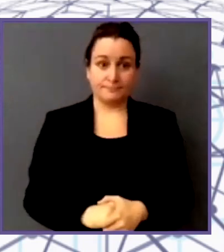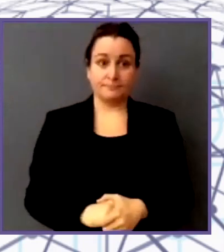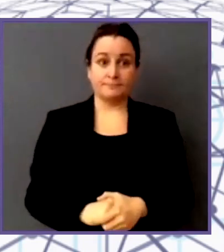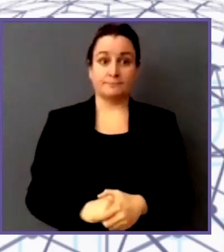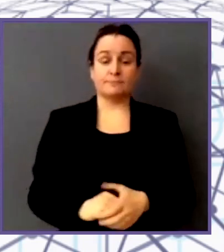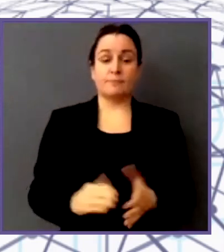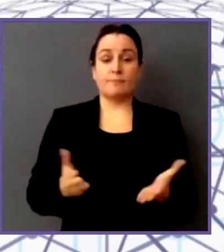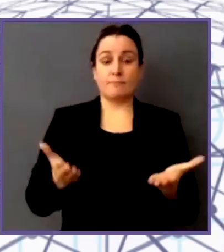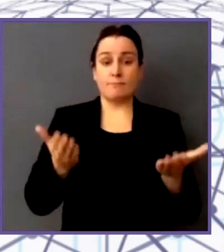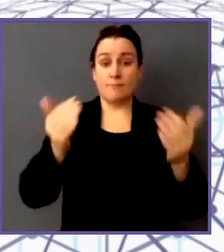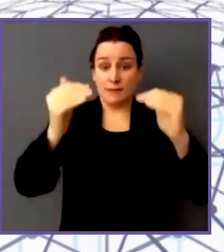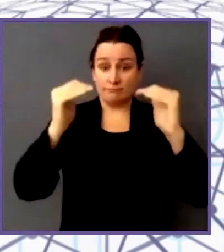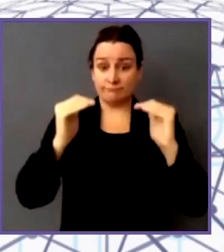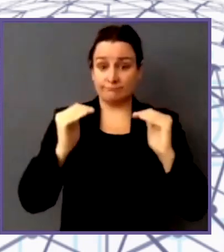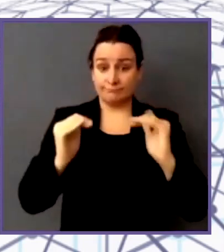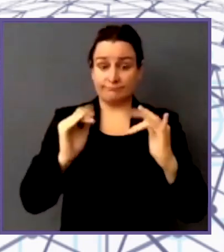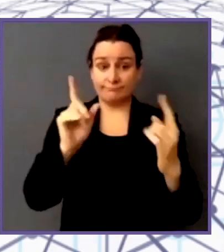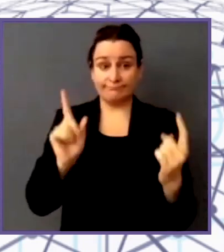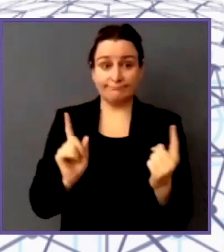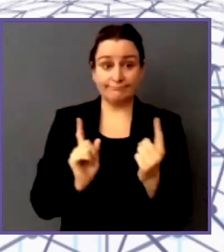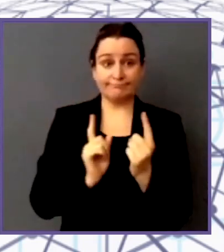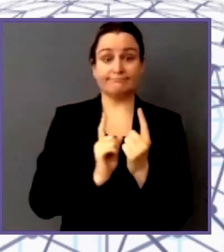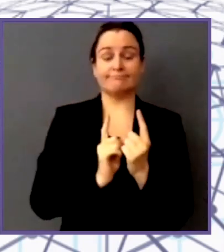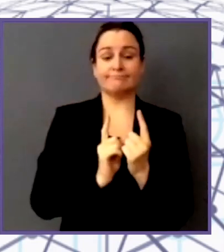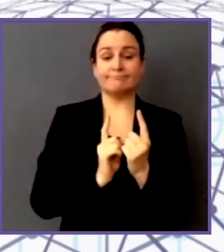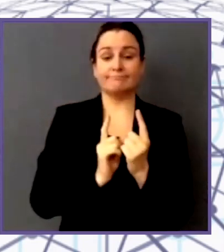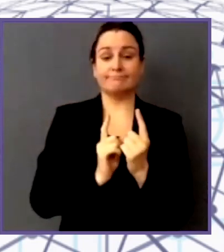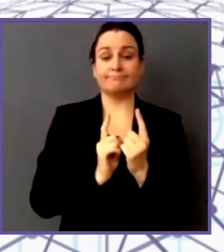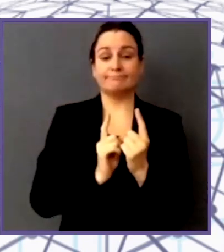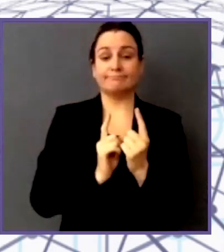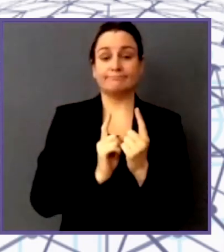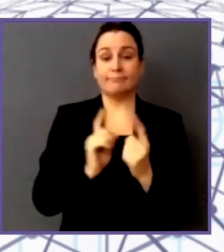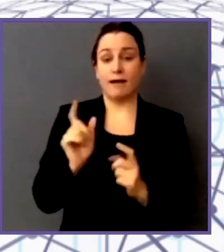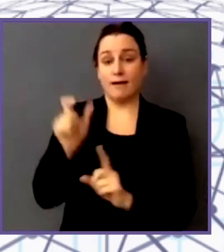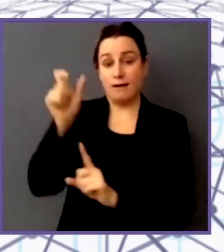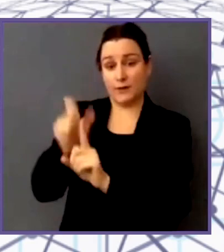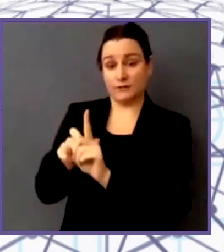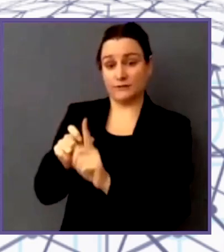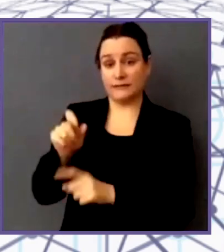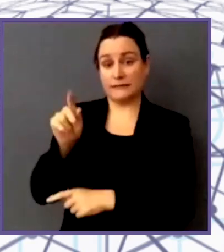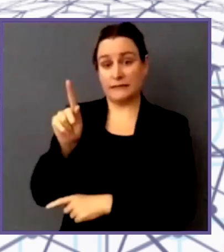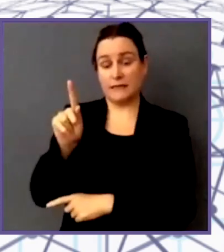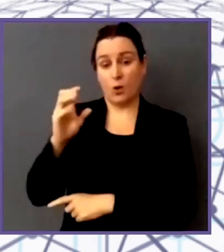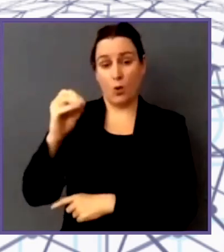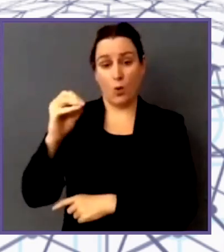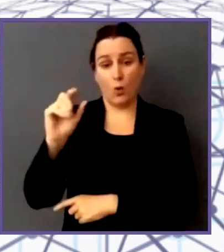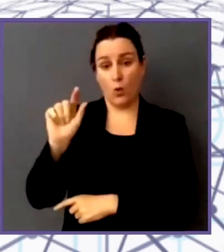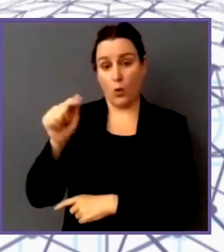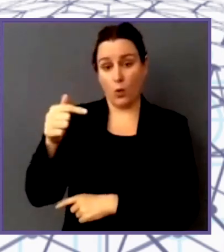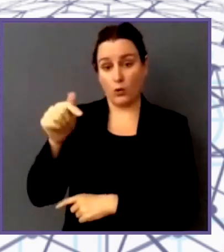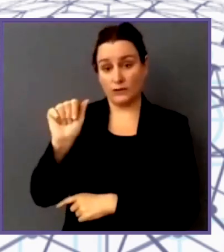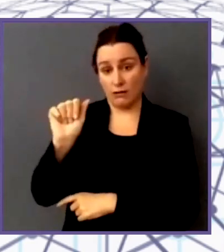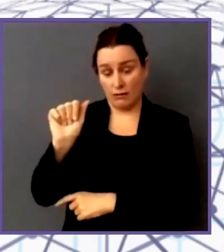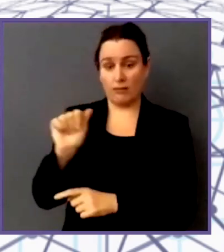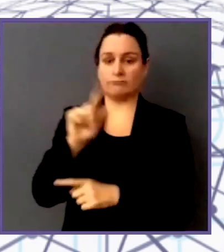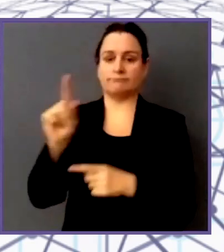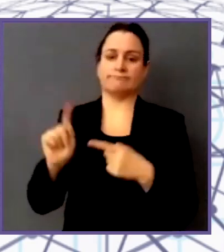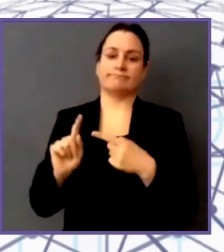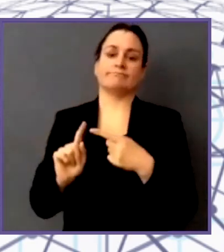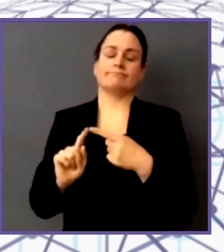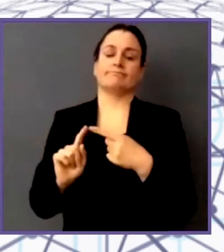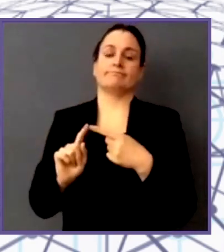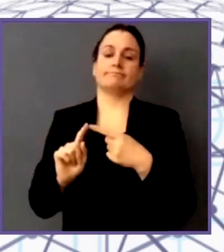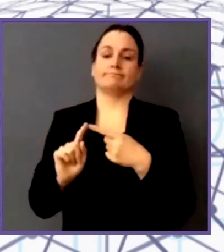AA. Then moving to Nairobi, we have Kilimanjaro Blind Trust Africa, represented by Maxwell